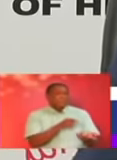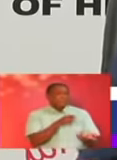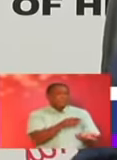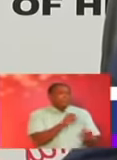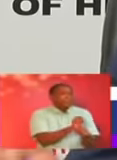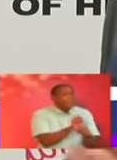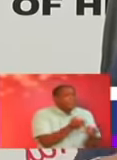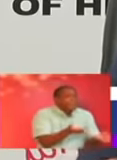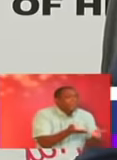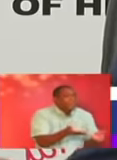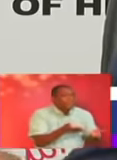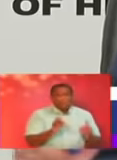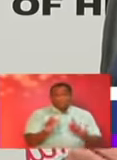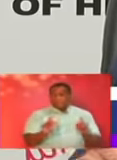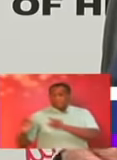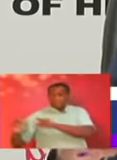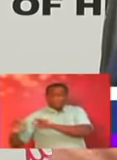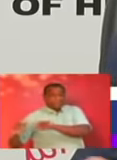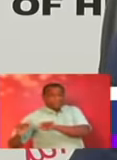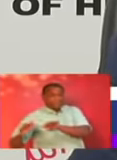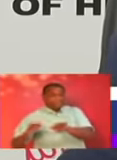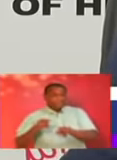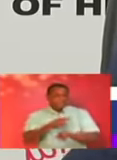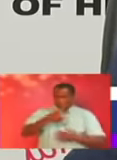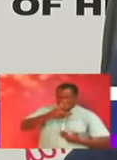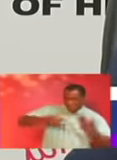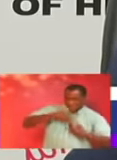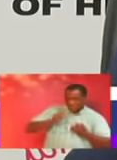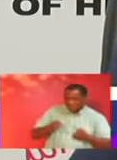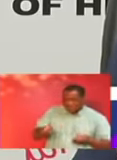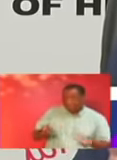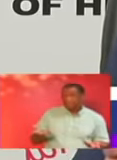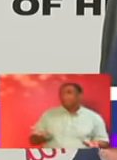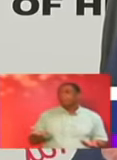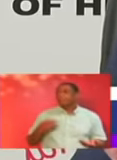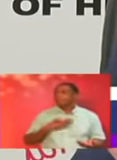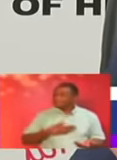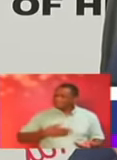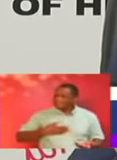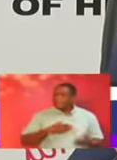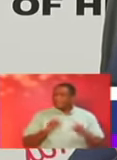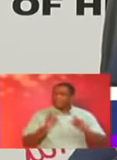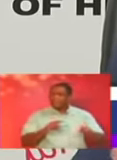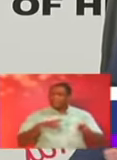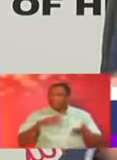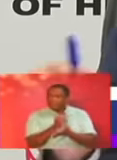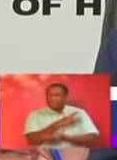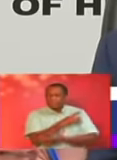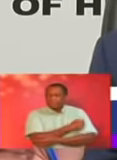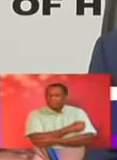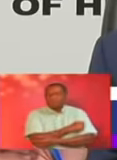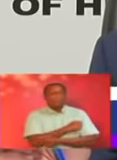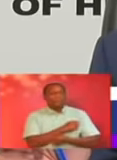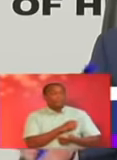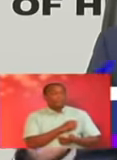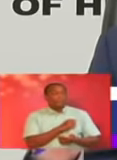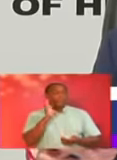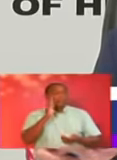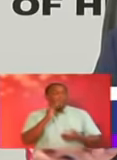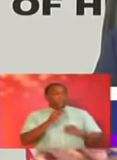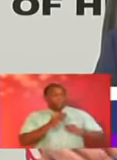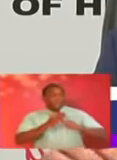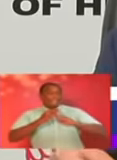critical element of your workforce is in fact vaccinated to protect their colleagues, but